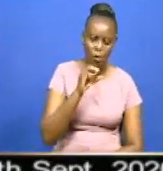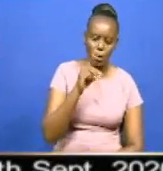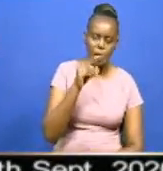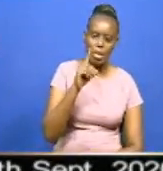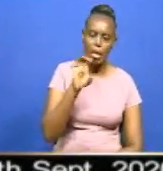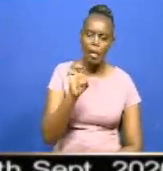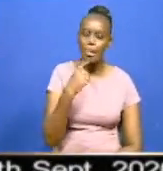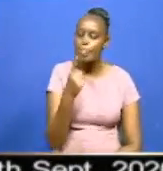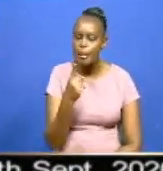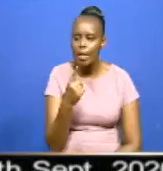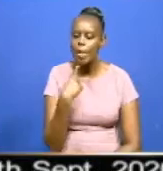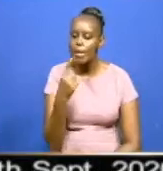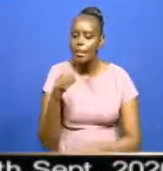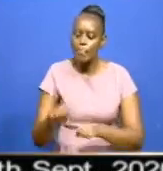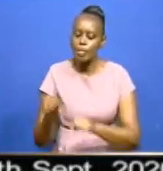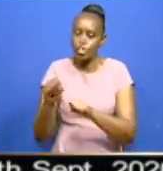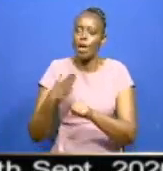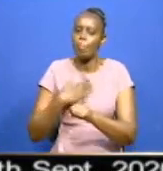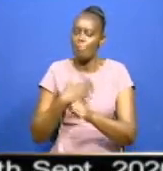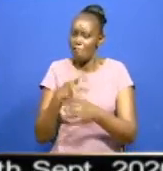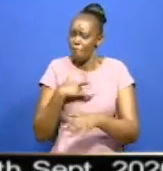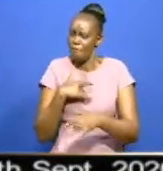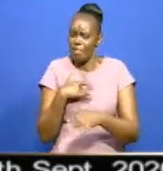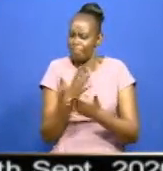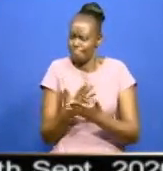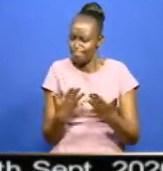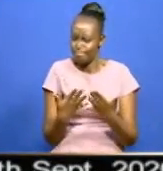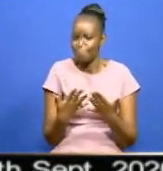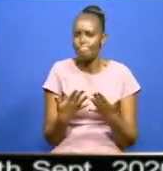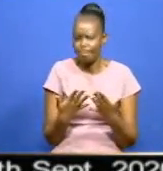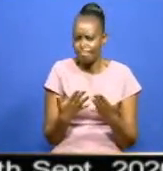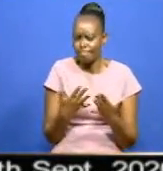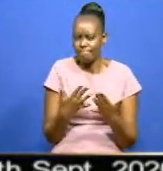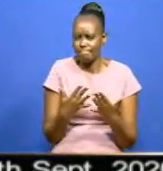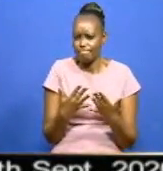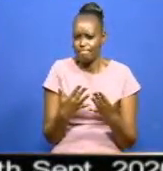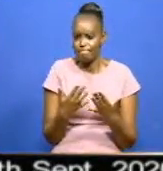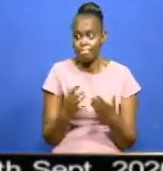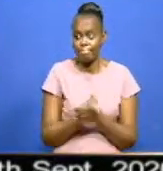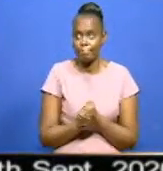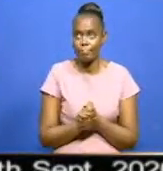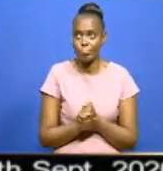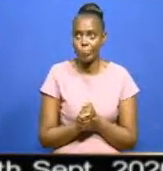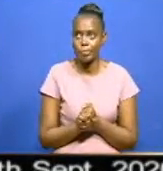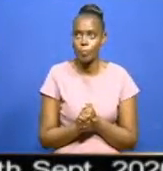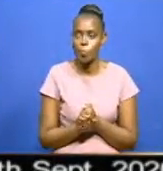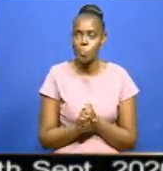my chair. But I feel somehow a little...